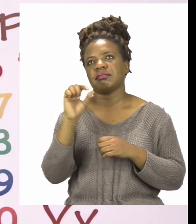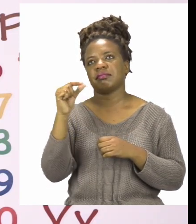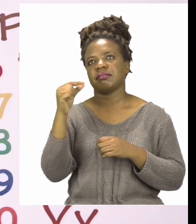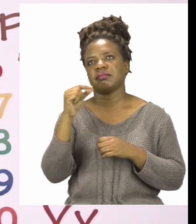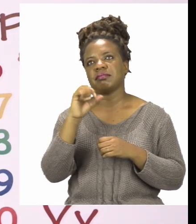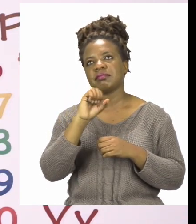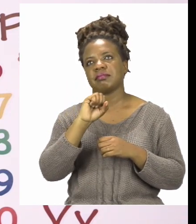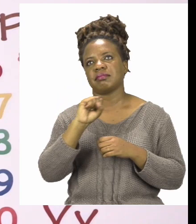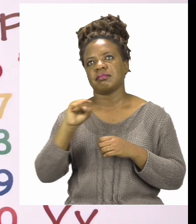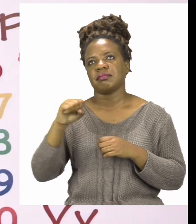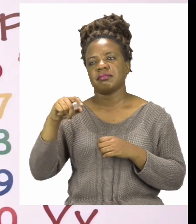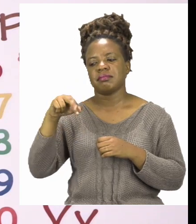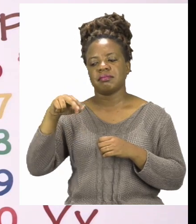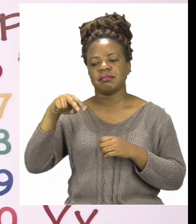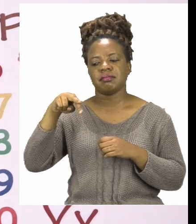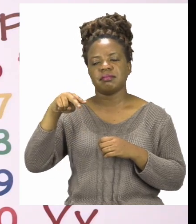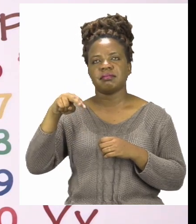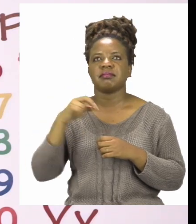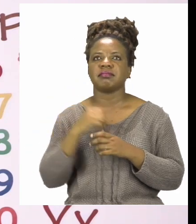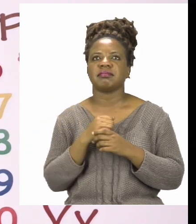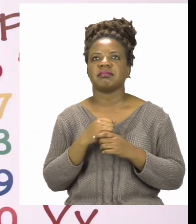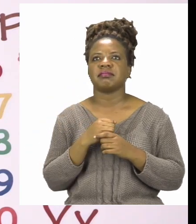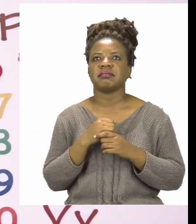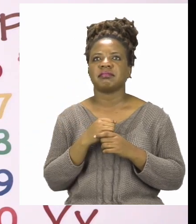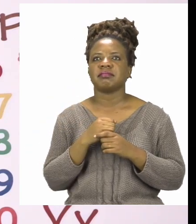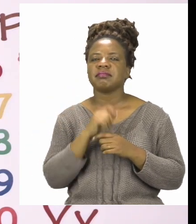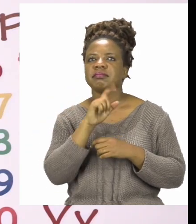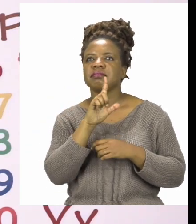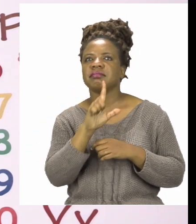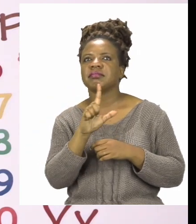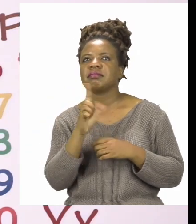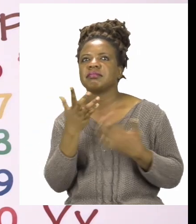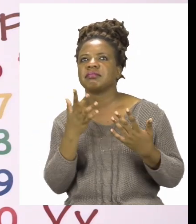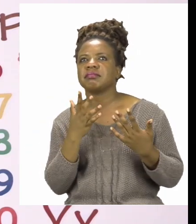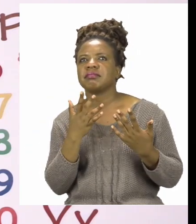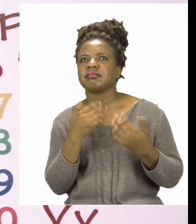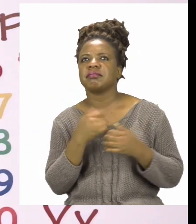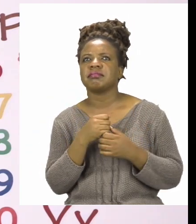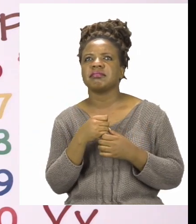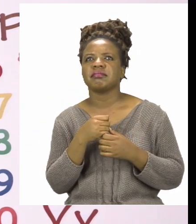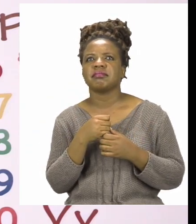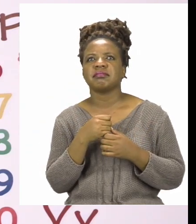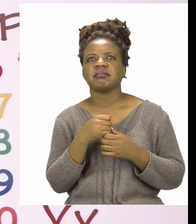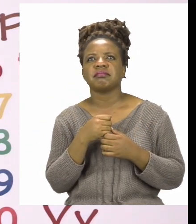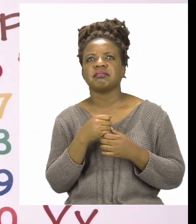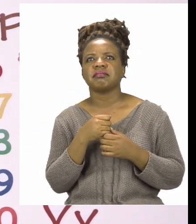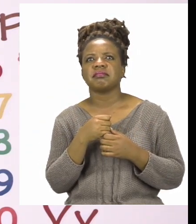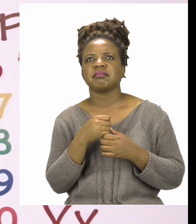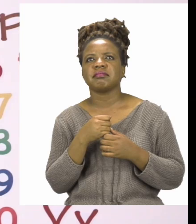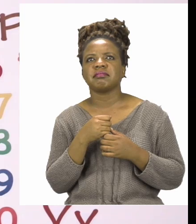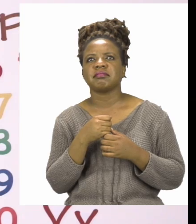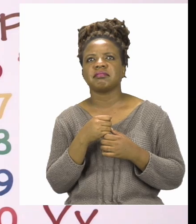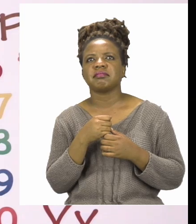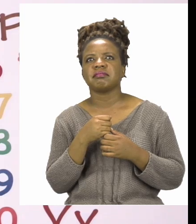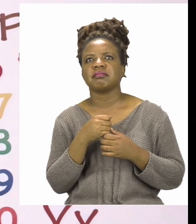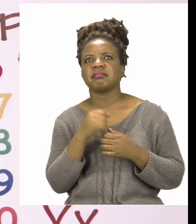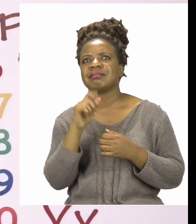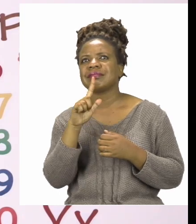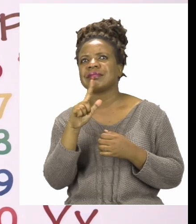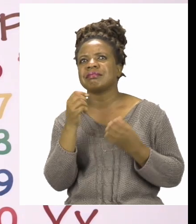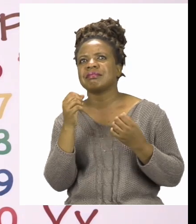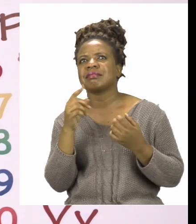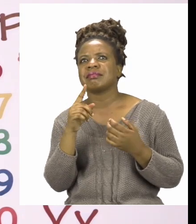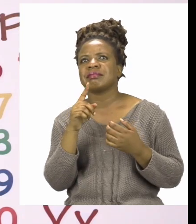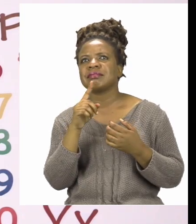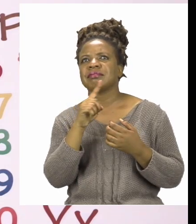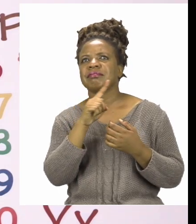by looking for the O. Now this one's a little tricky because there's all over the place. The